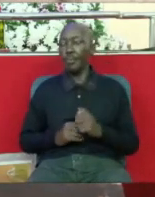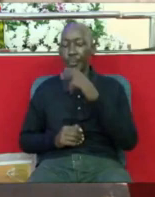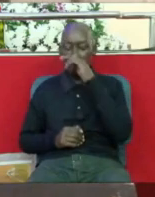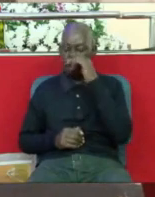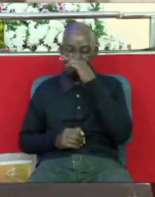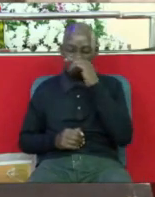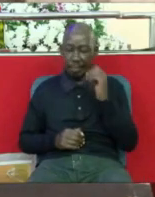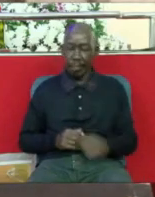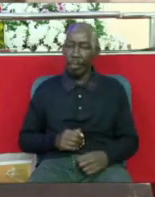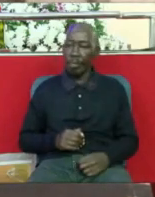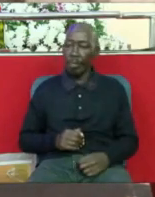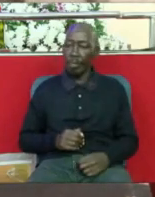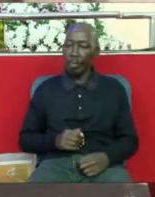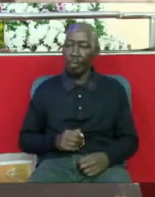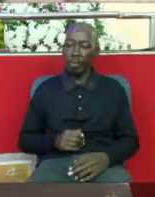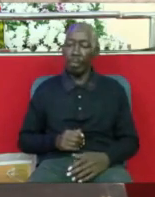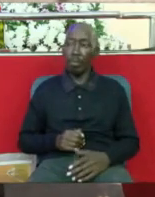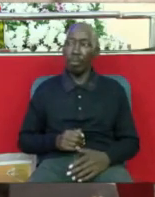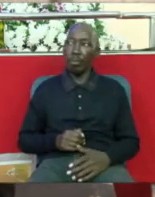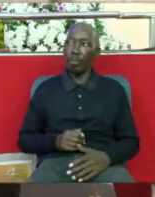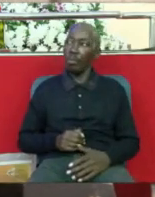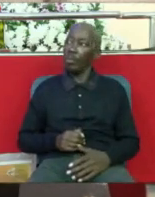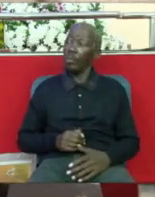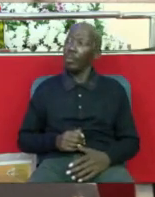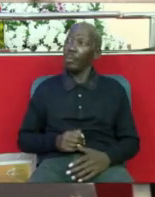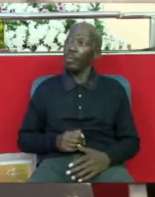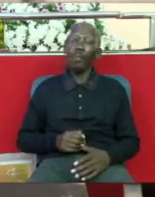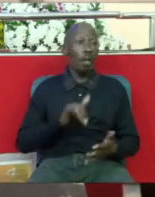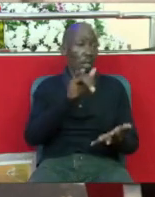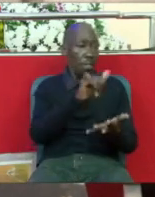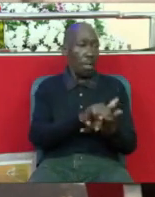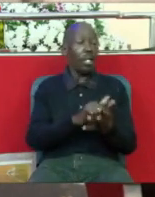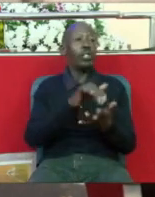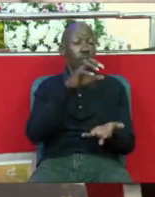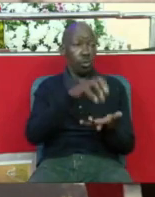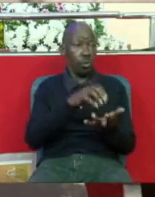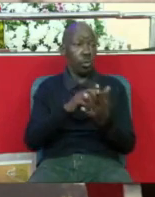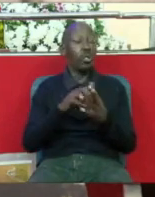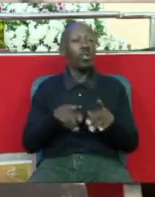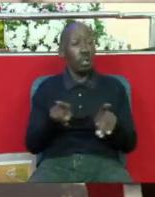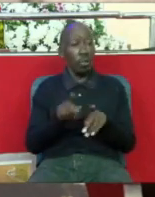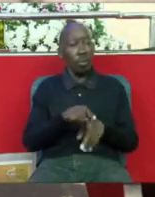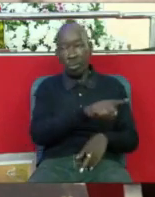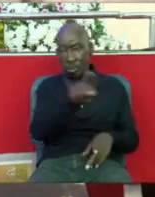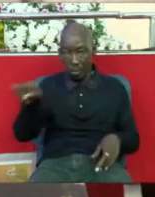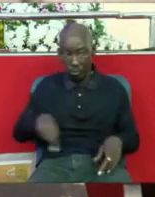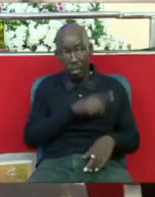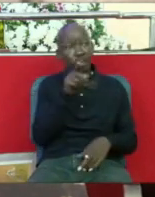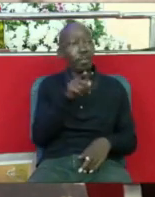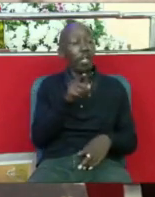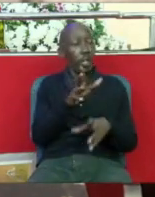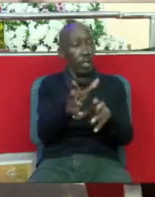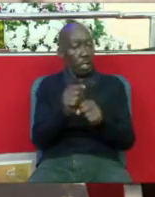awali. And that's true to us too. Na hivyo ndivyo ilivyo kwetu sisi. As we take